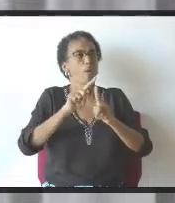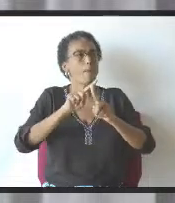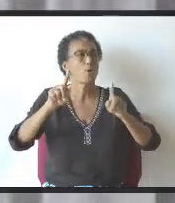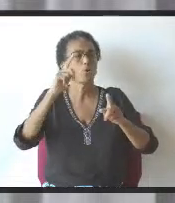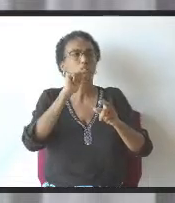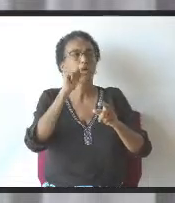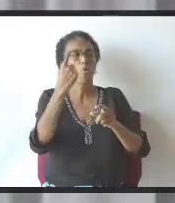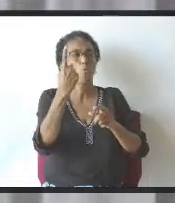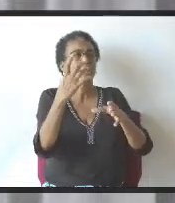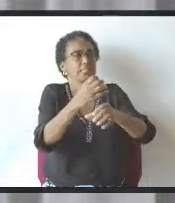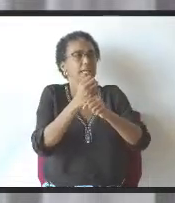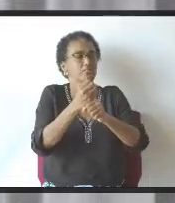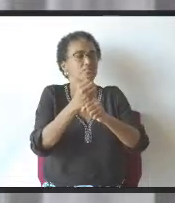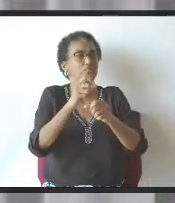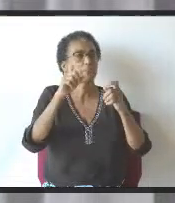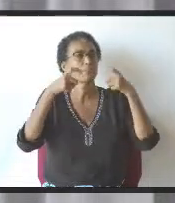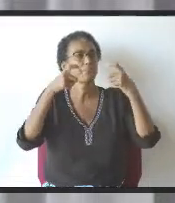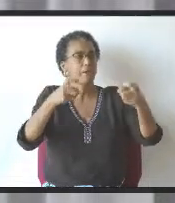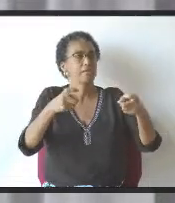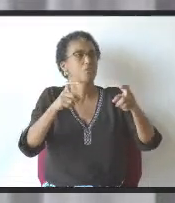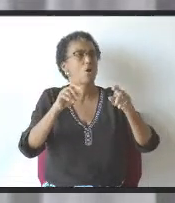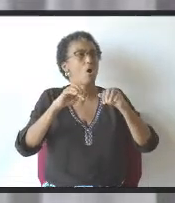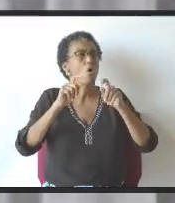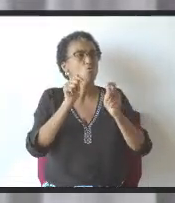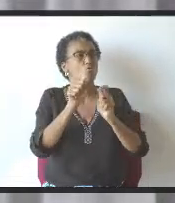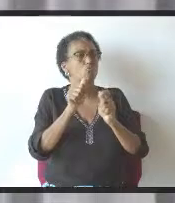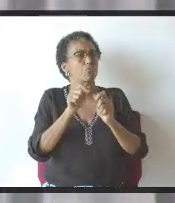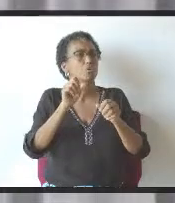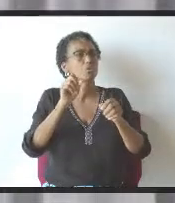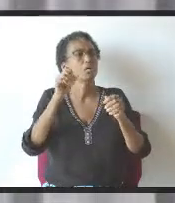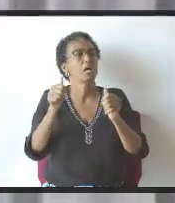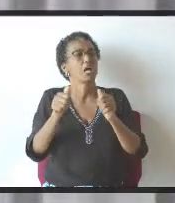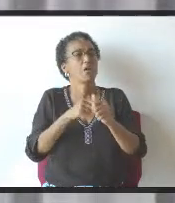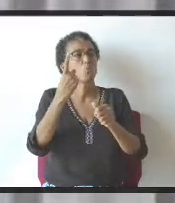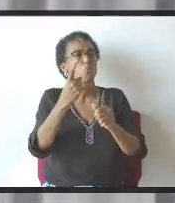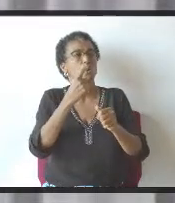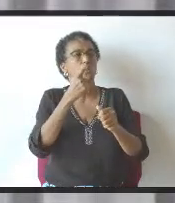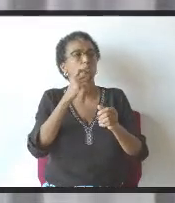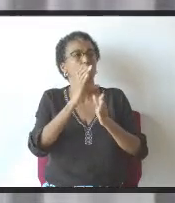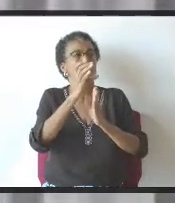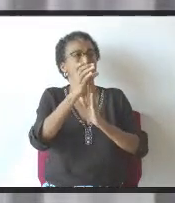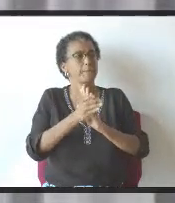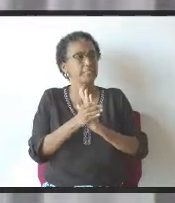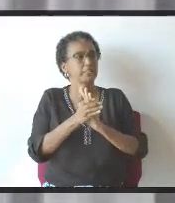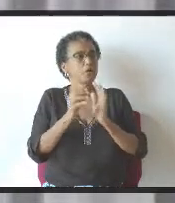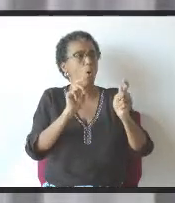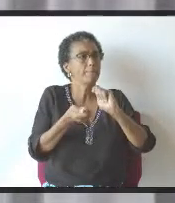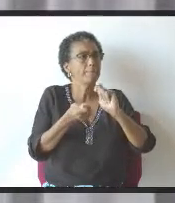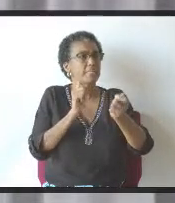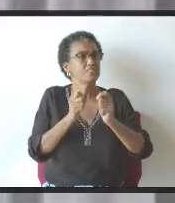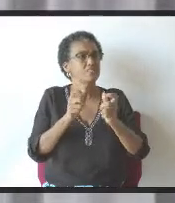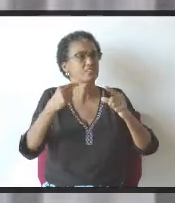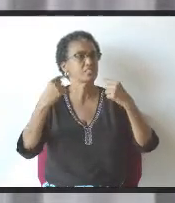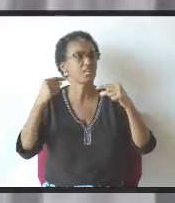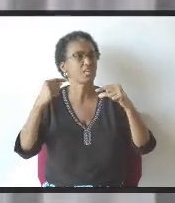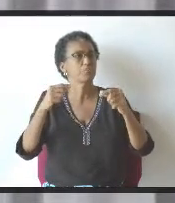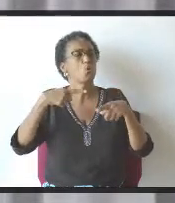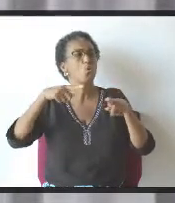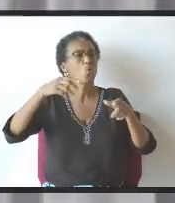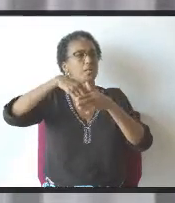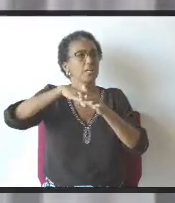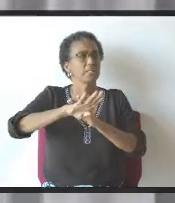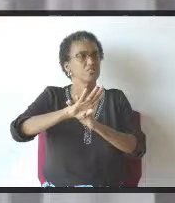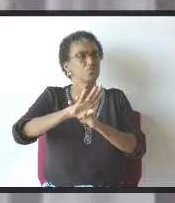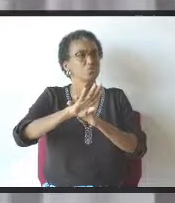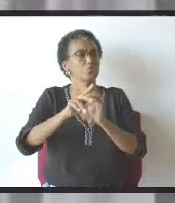such a way as to get the prize. Everyone who competes in the games goes into strict training. They do it to get a crown